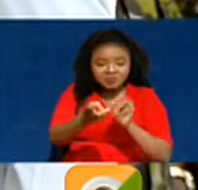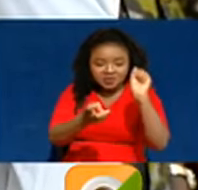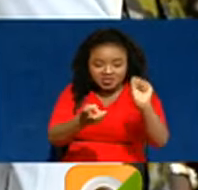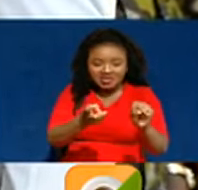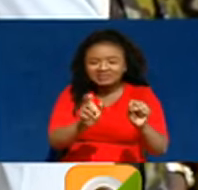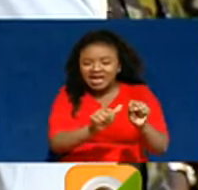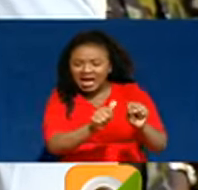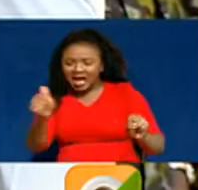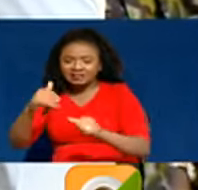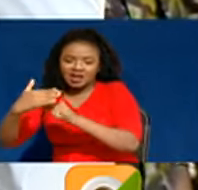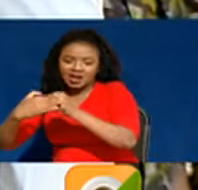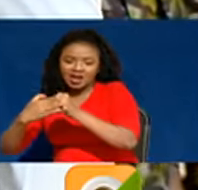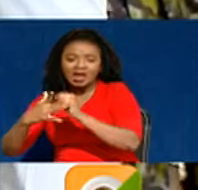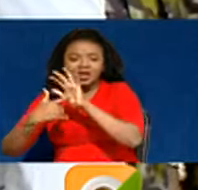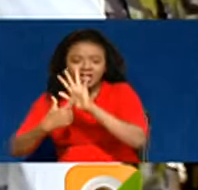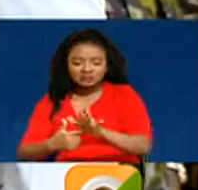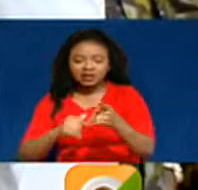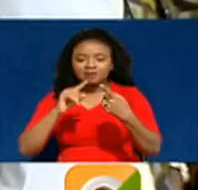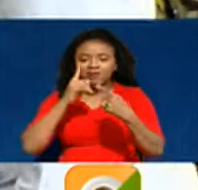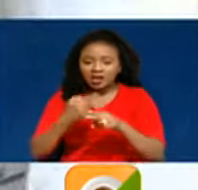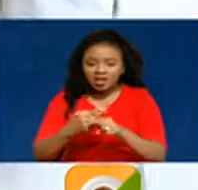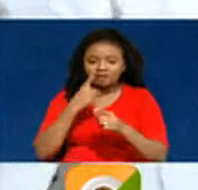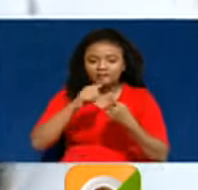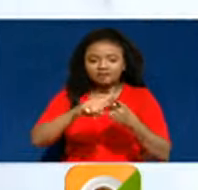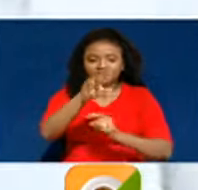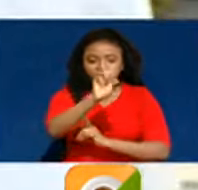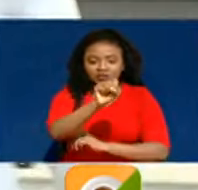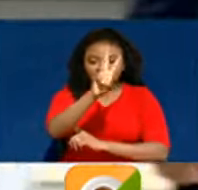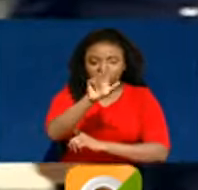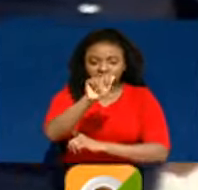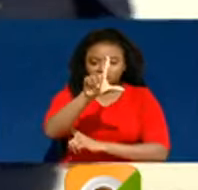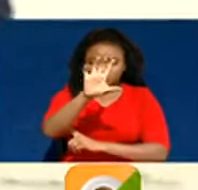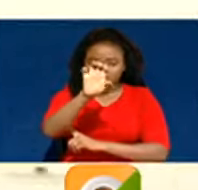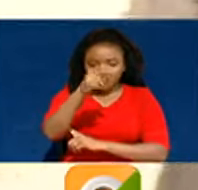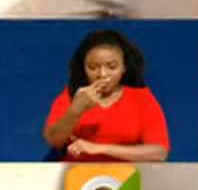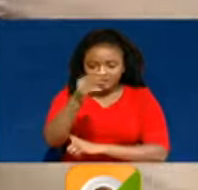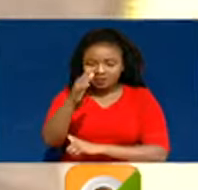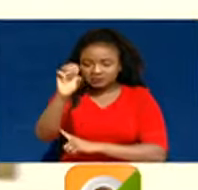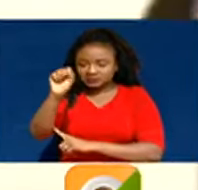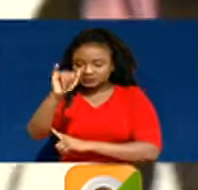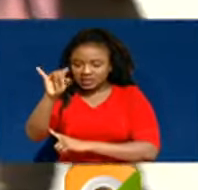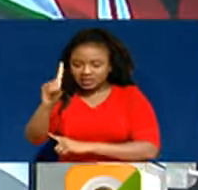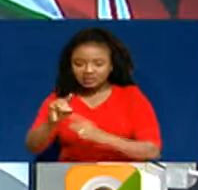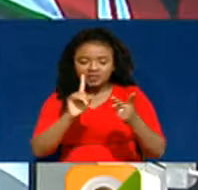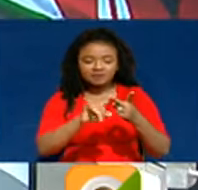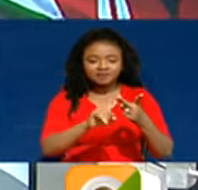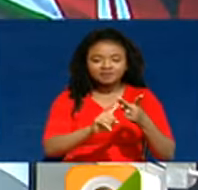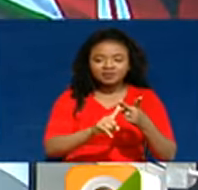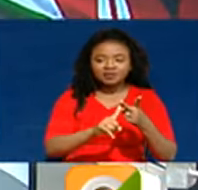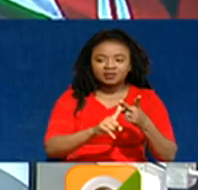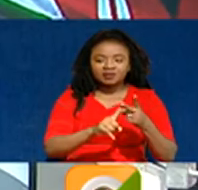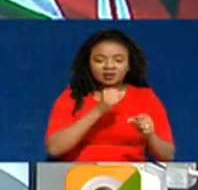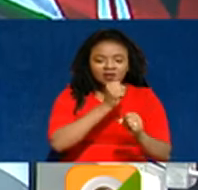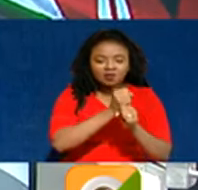nine officers, including Brigadier Swale Saidi, Colonel Duncan Keitani,